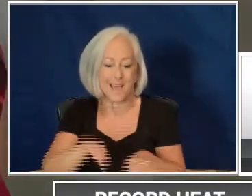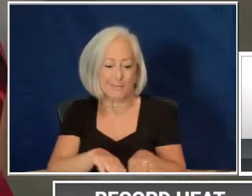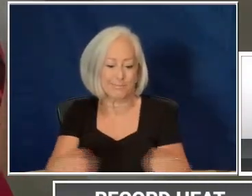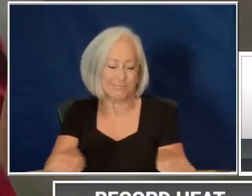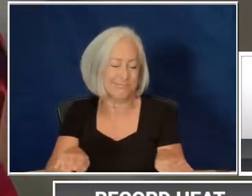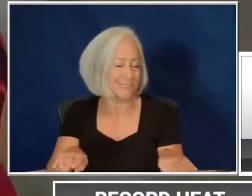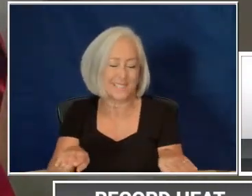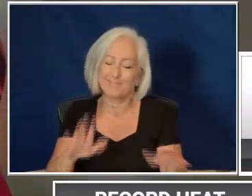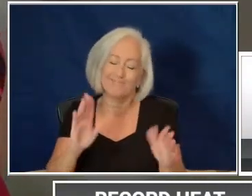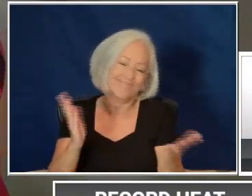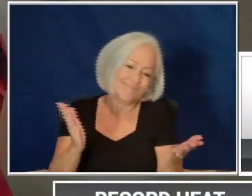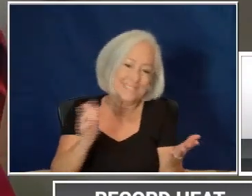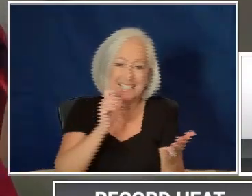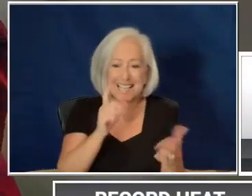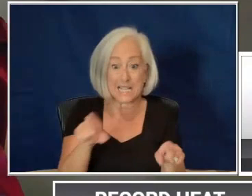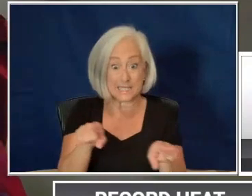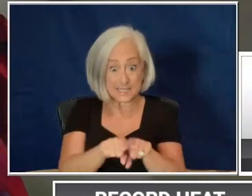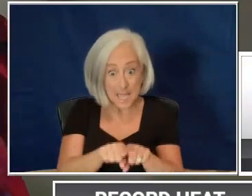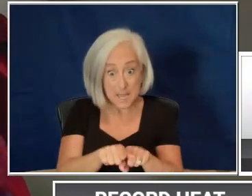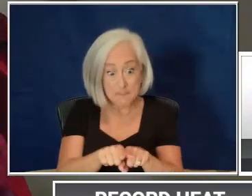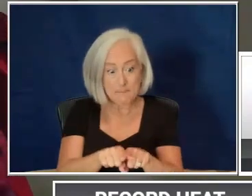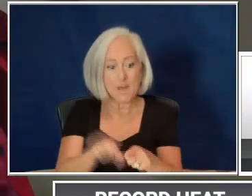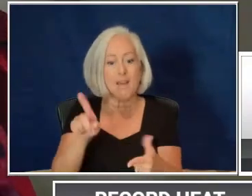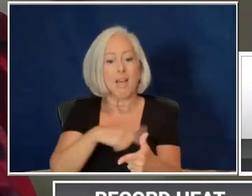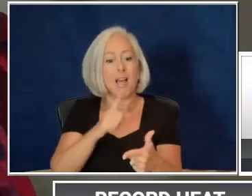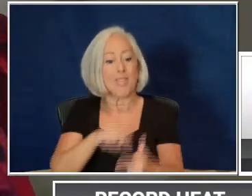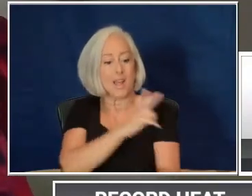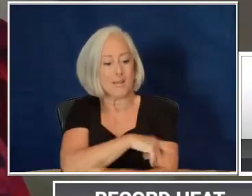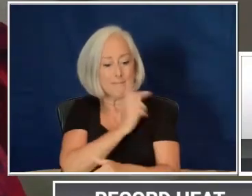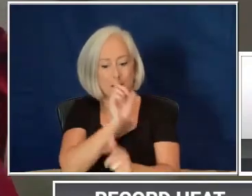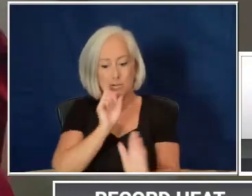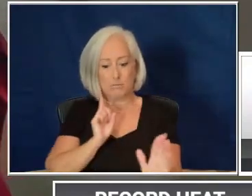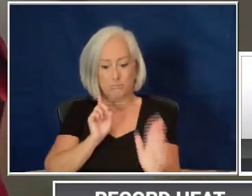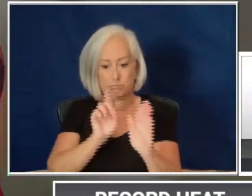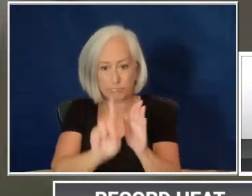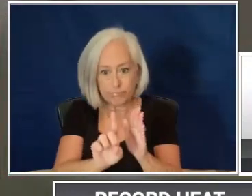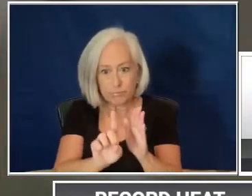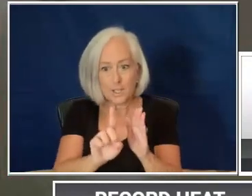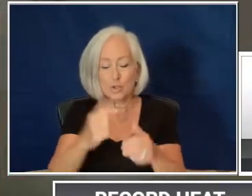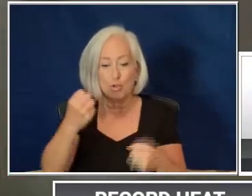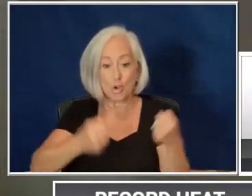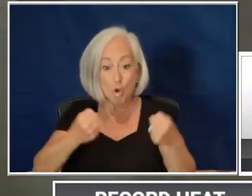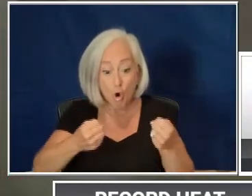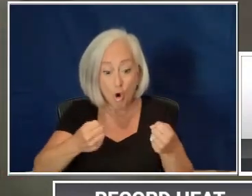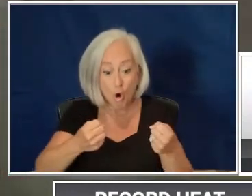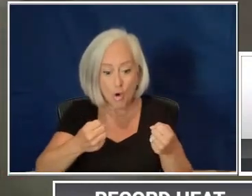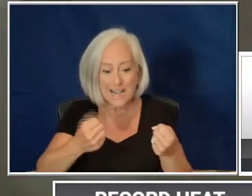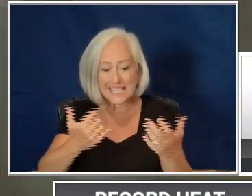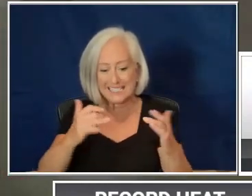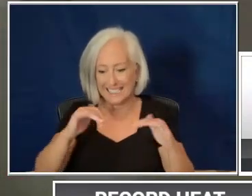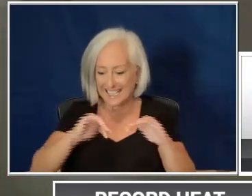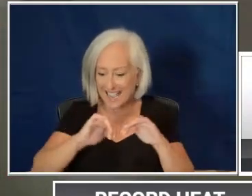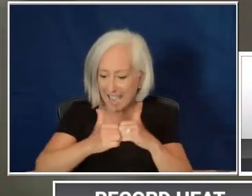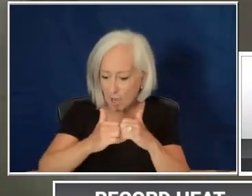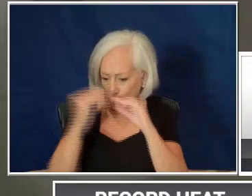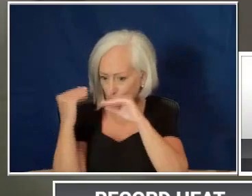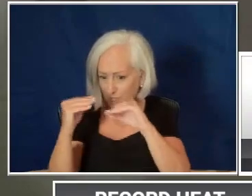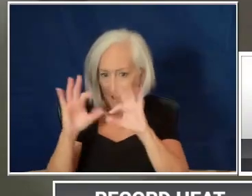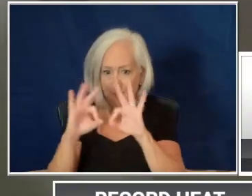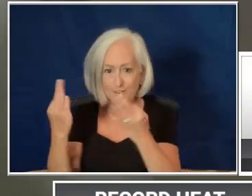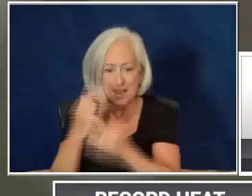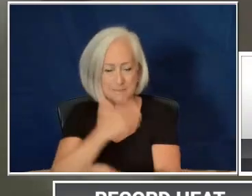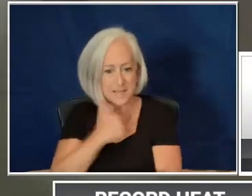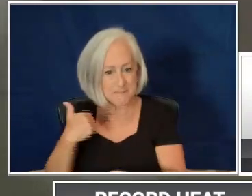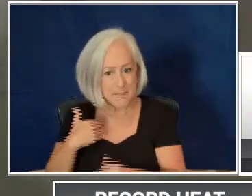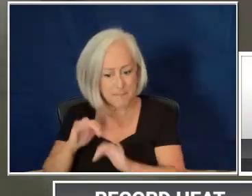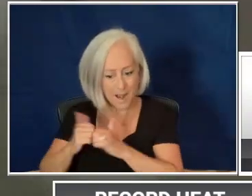And so when you get to the car, it's difficult, and then trying to figure out how to educate a family member when you're still working through how, if they're helping, how to